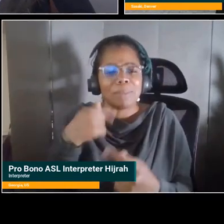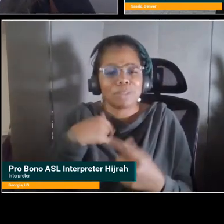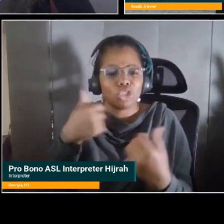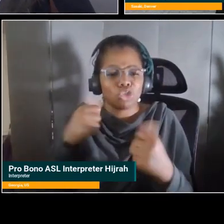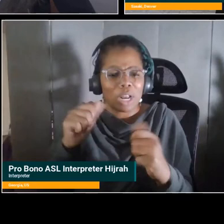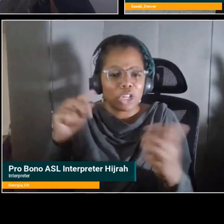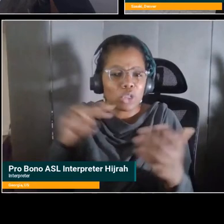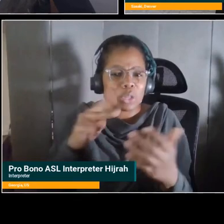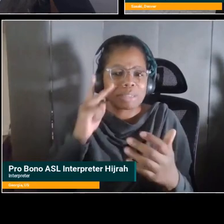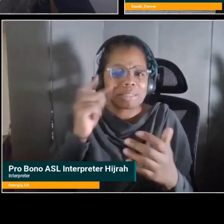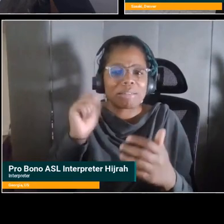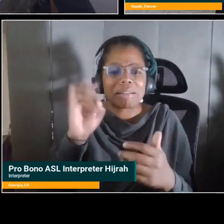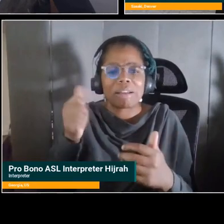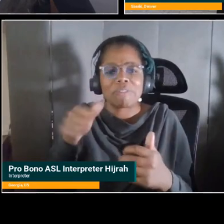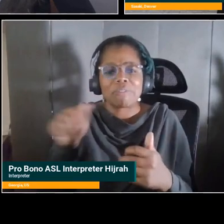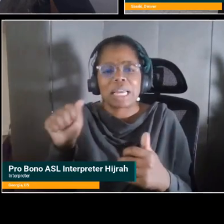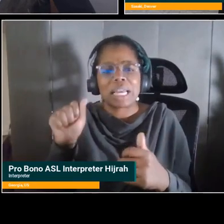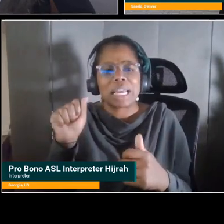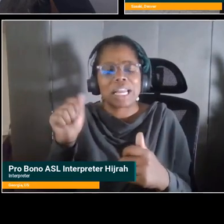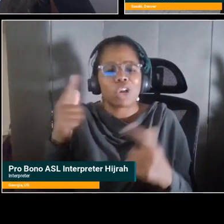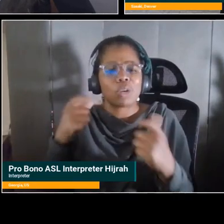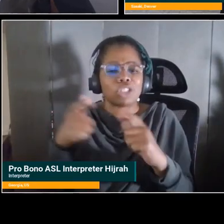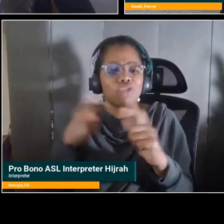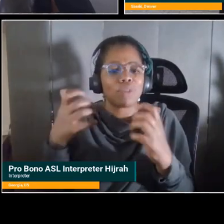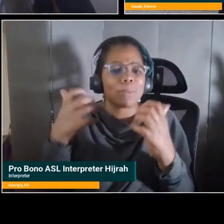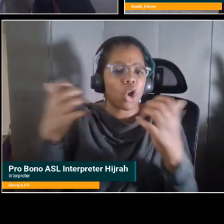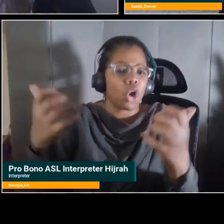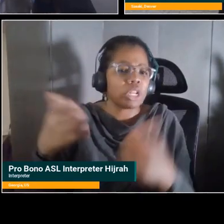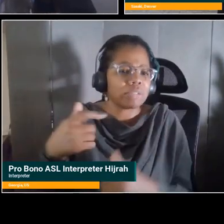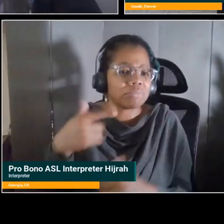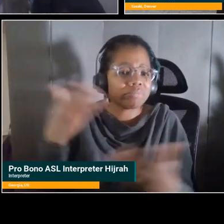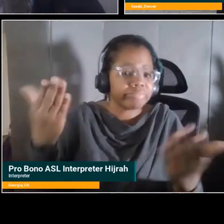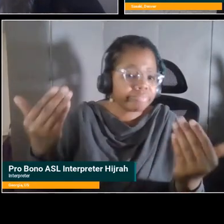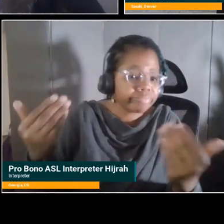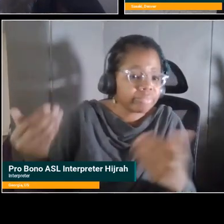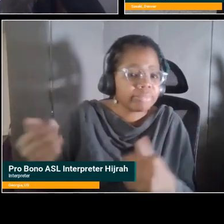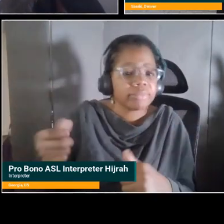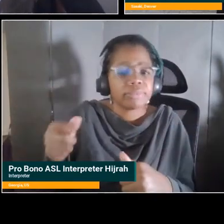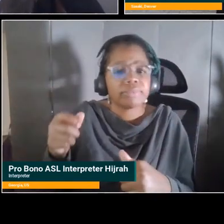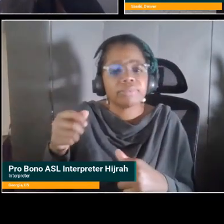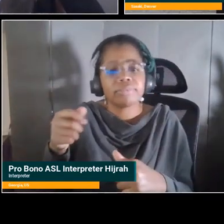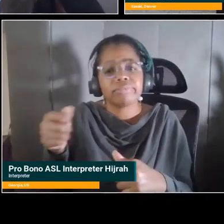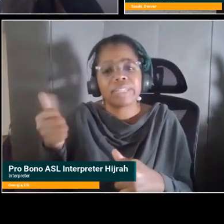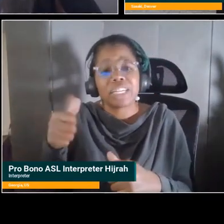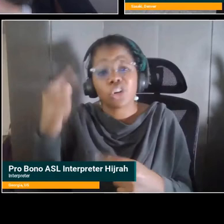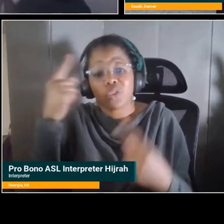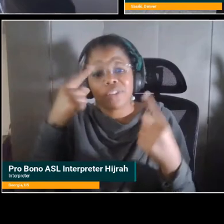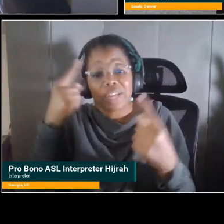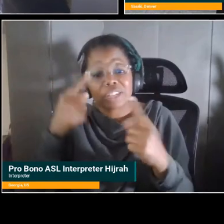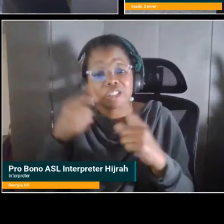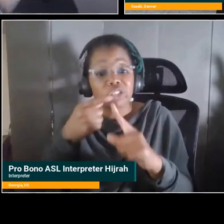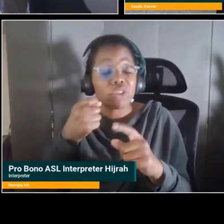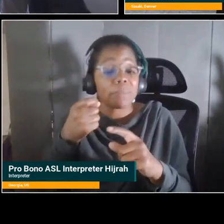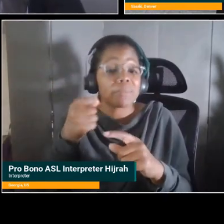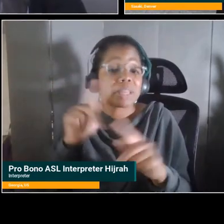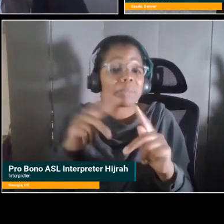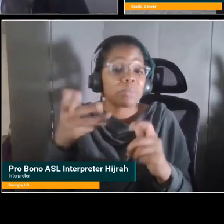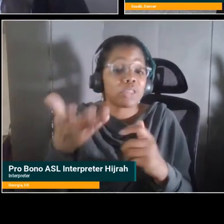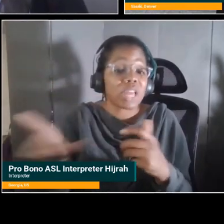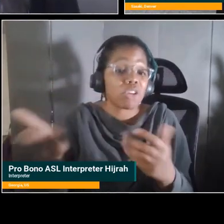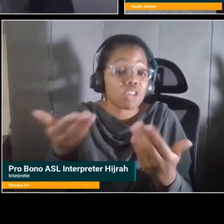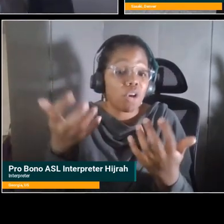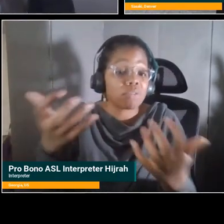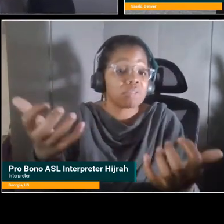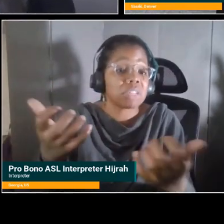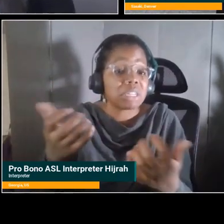there's any questions from our audience as well. I'd welcome those, as well as reflections from folks in the audience, just about ways that